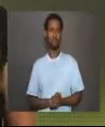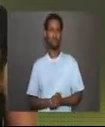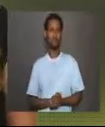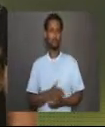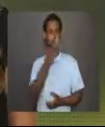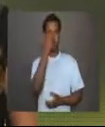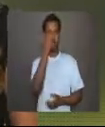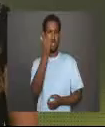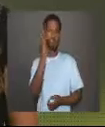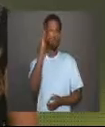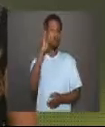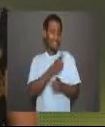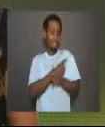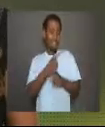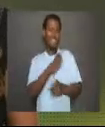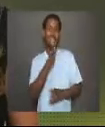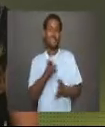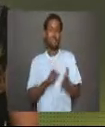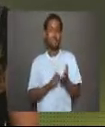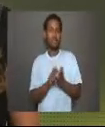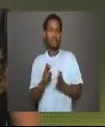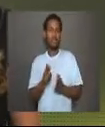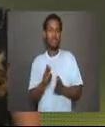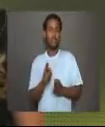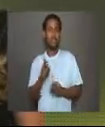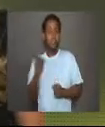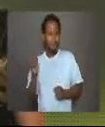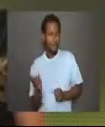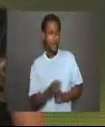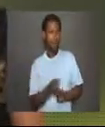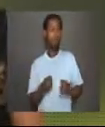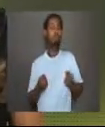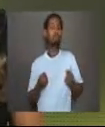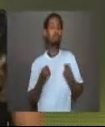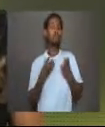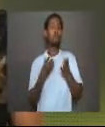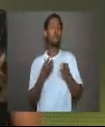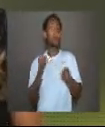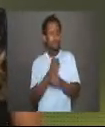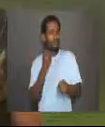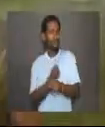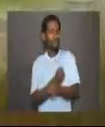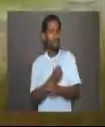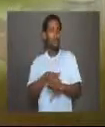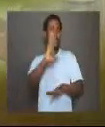Why would indirect democracies be more prevalent than direct democracies?